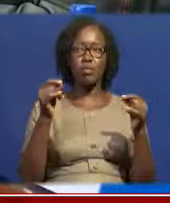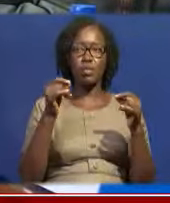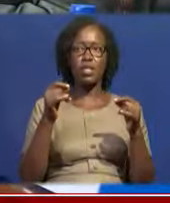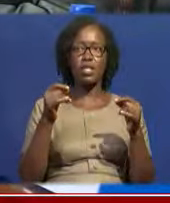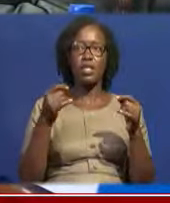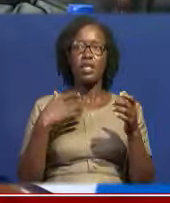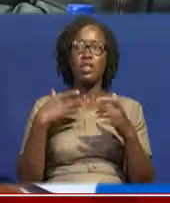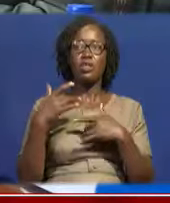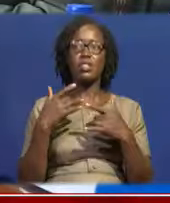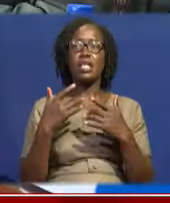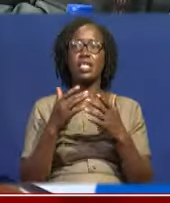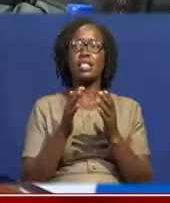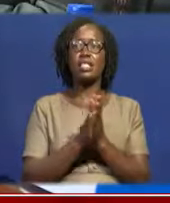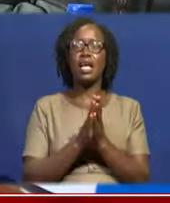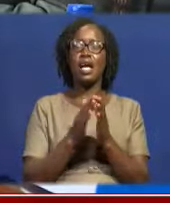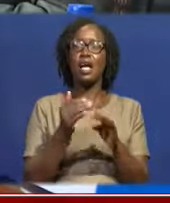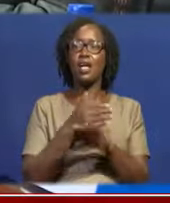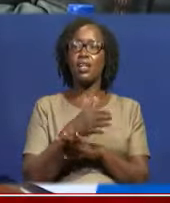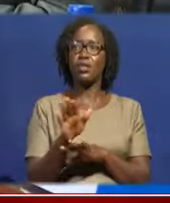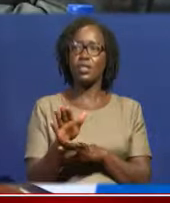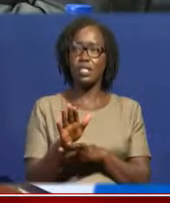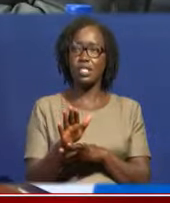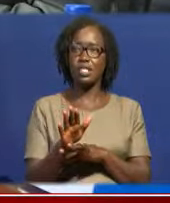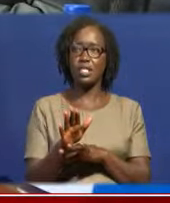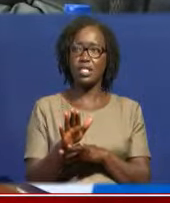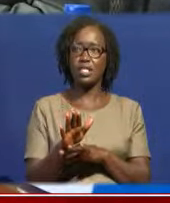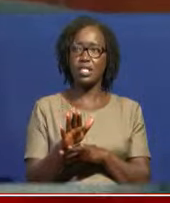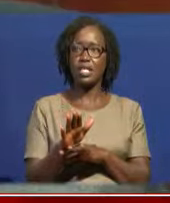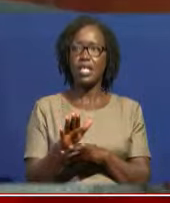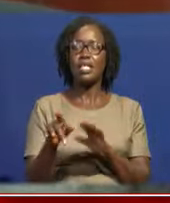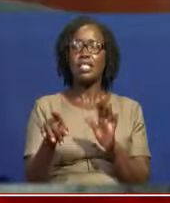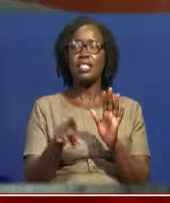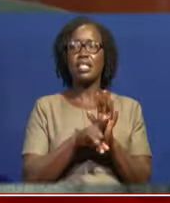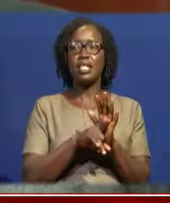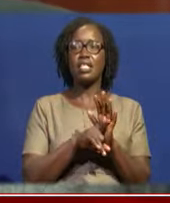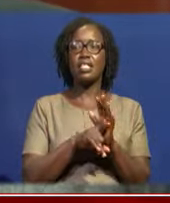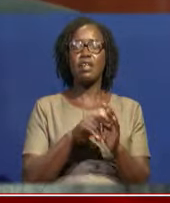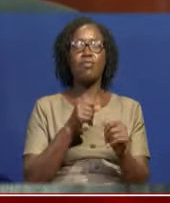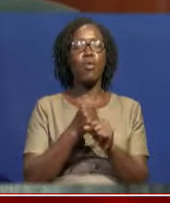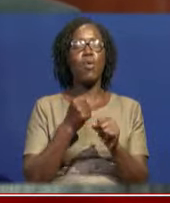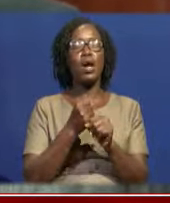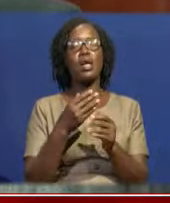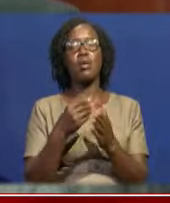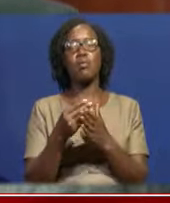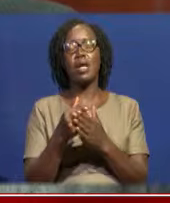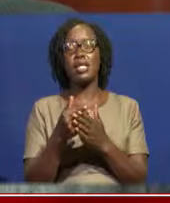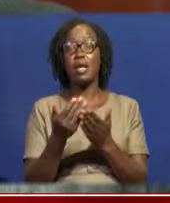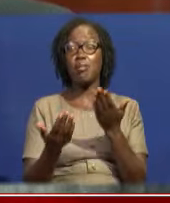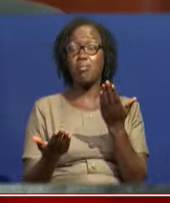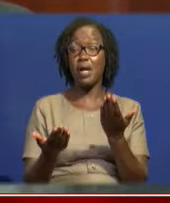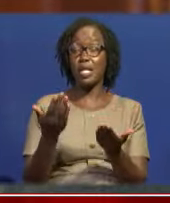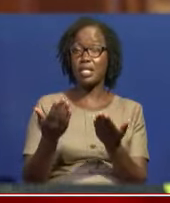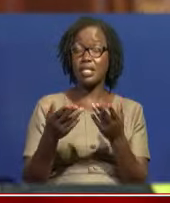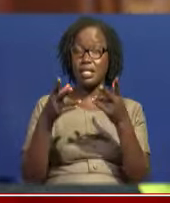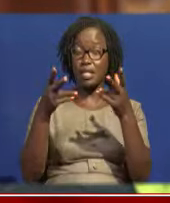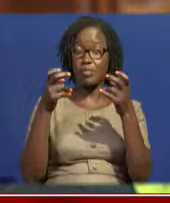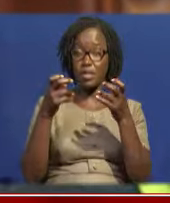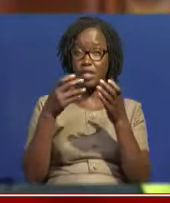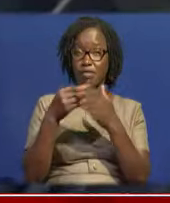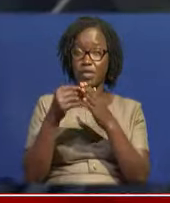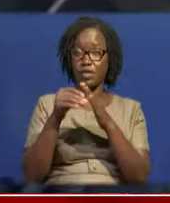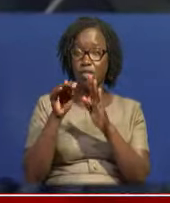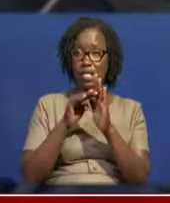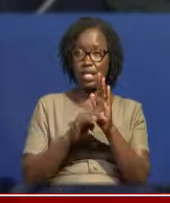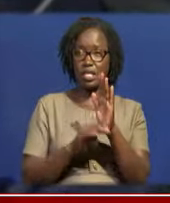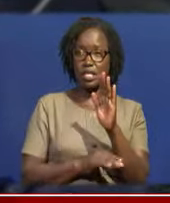huge accumulated net losses, as well as the negative working capital balances captured in the financial